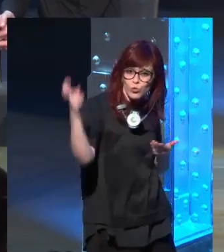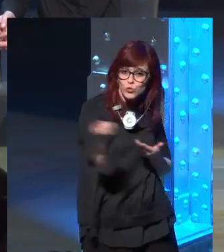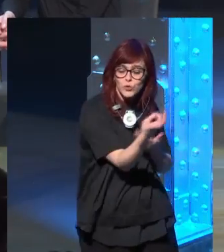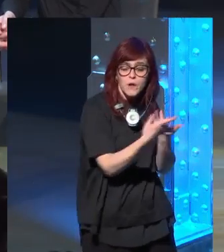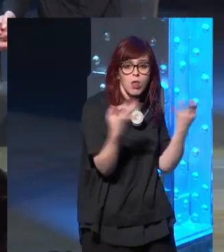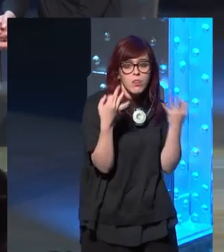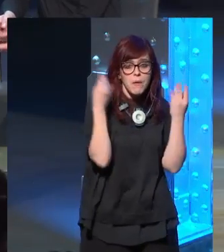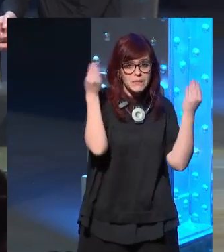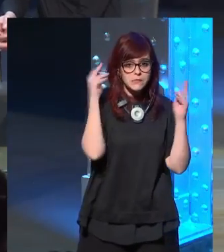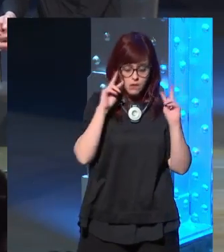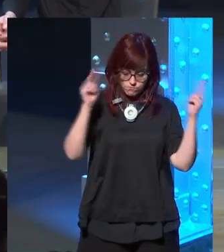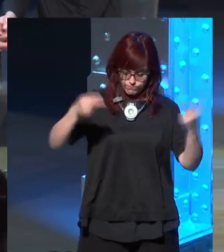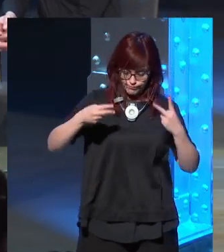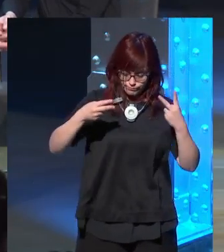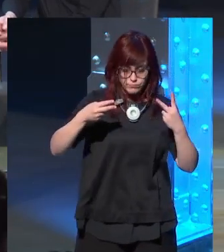considering,